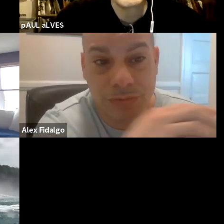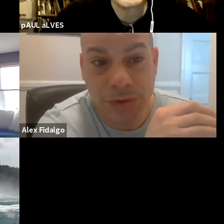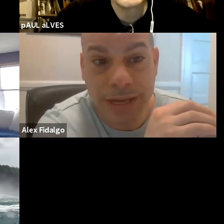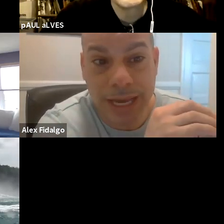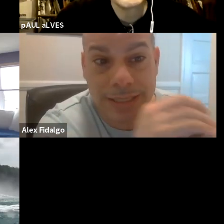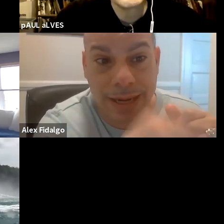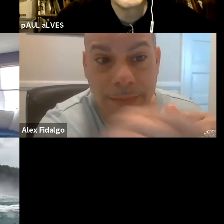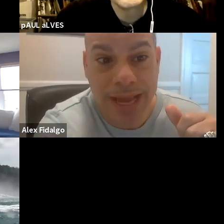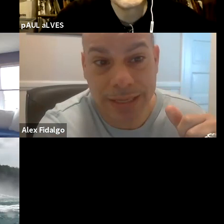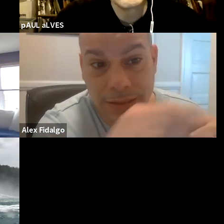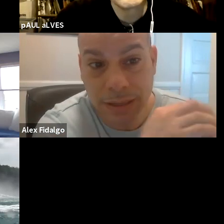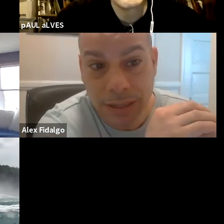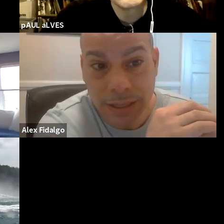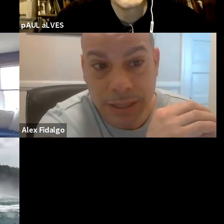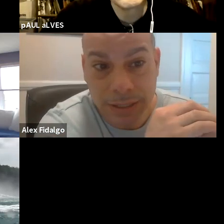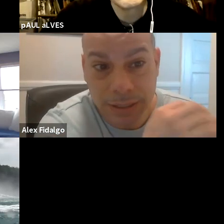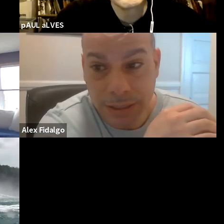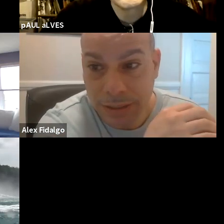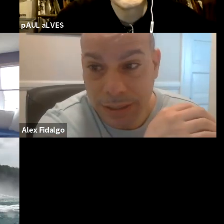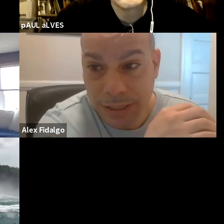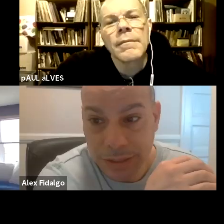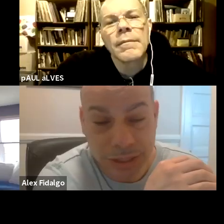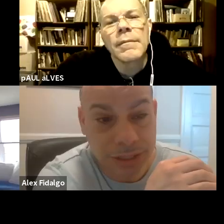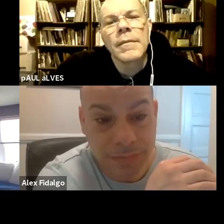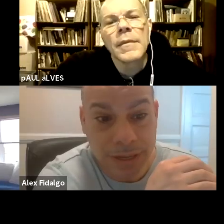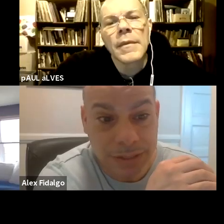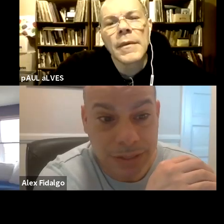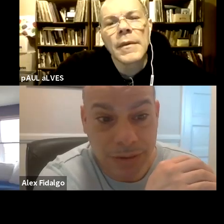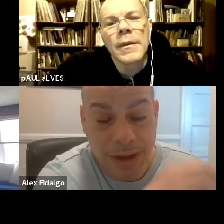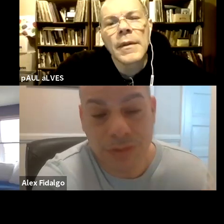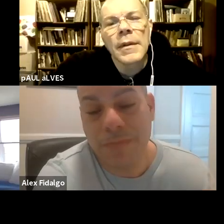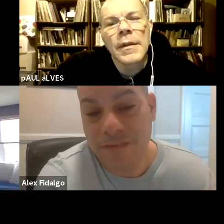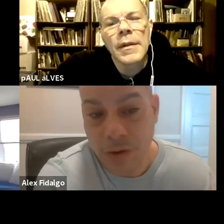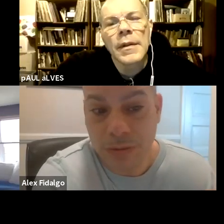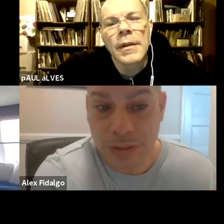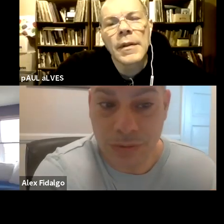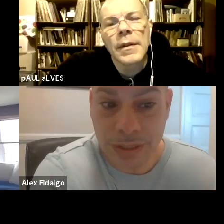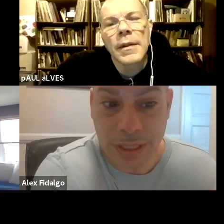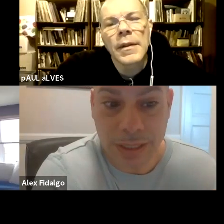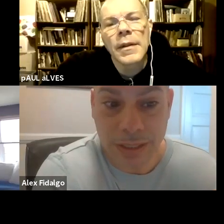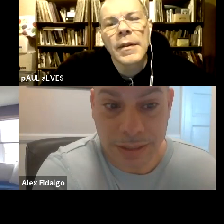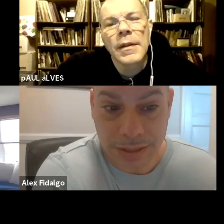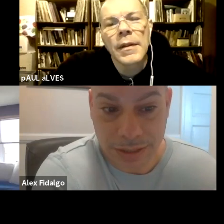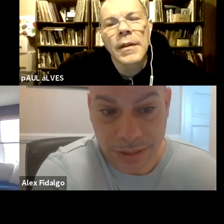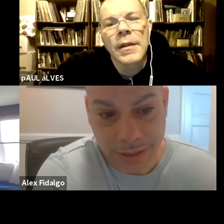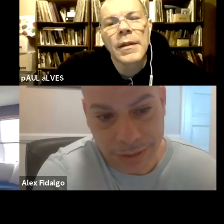system to recognize that I'm back in the system. So I was in my phone doing